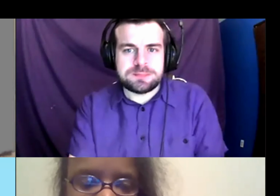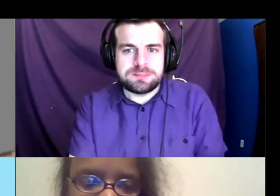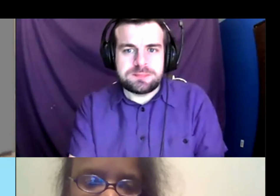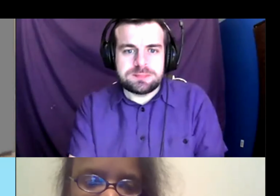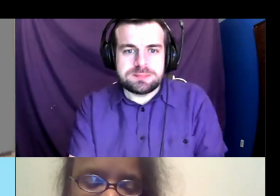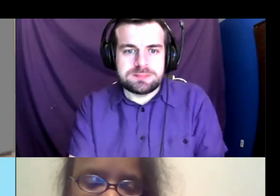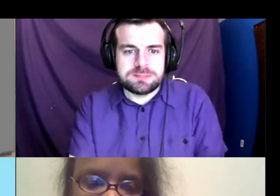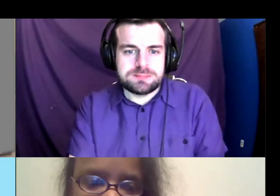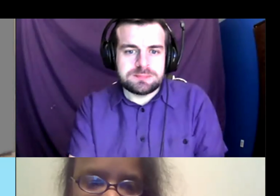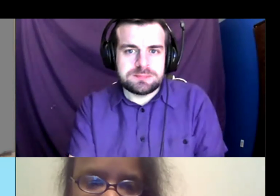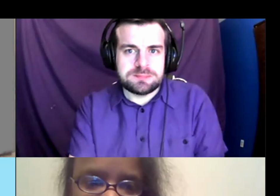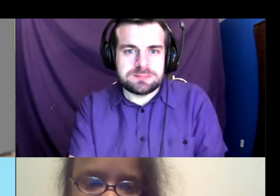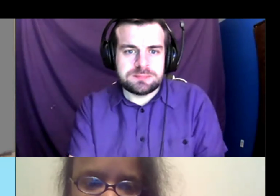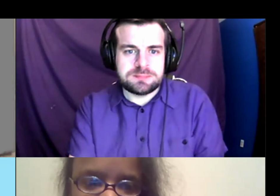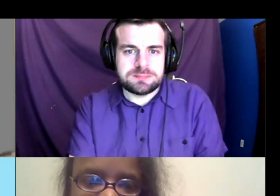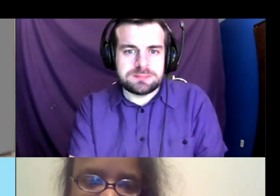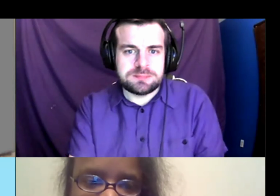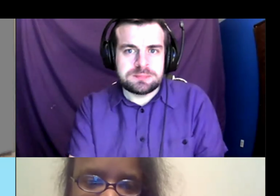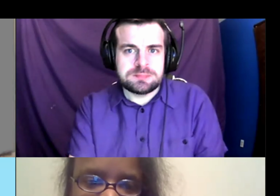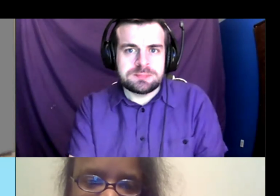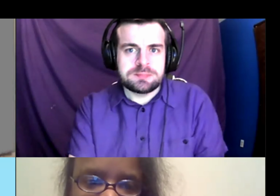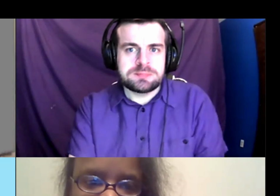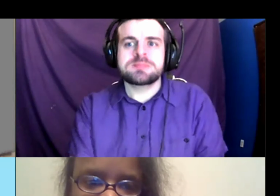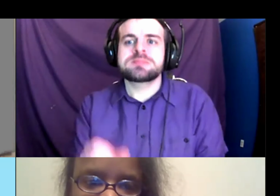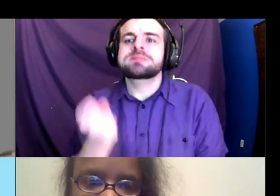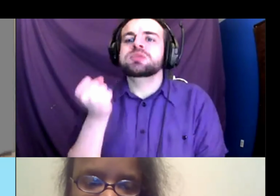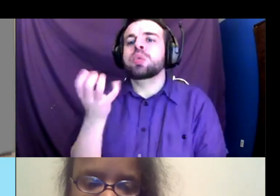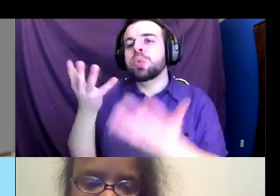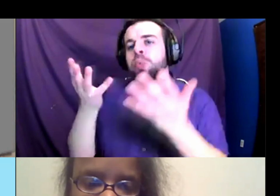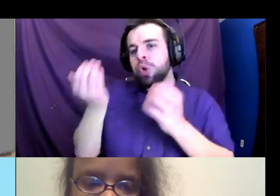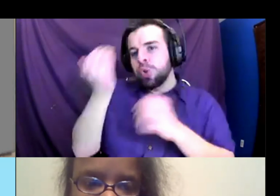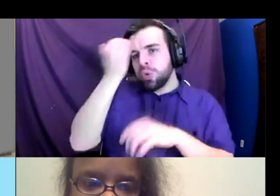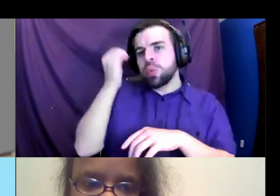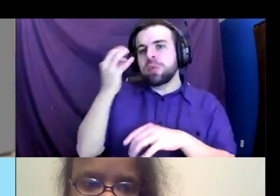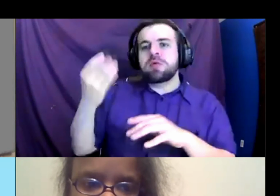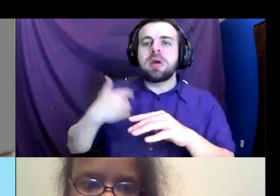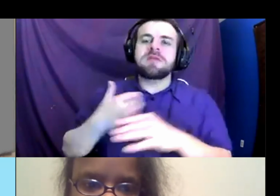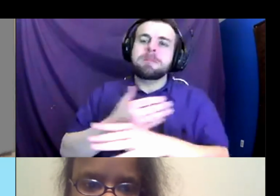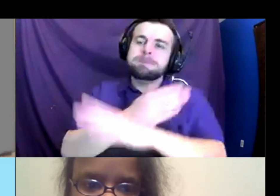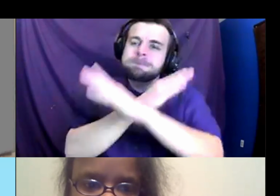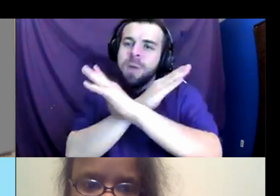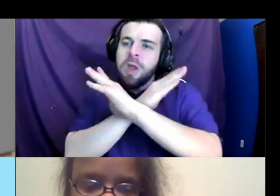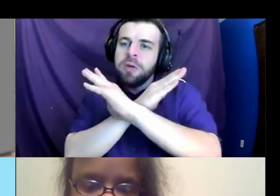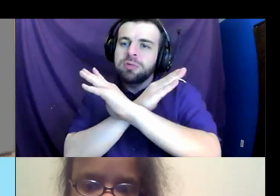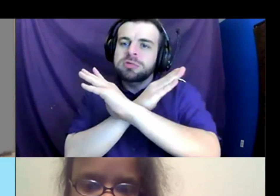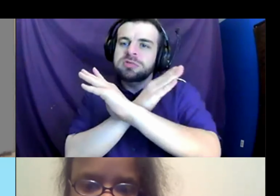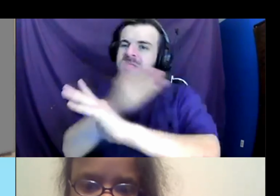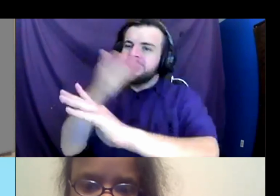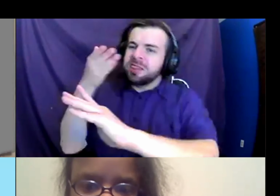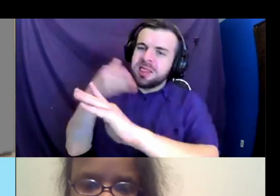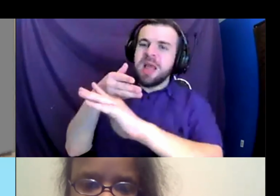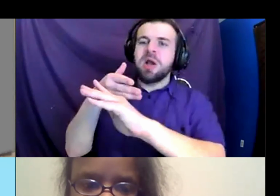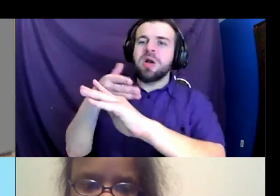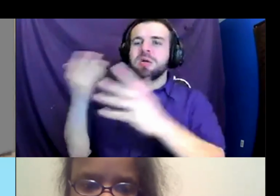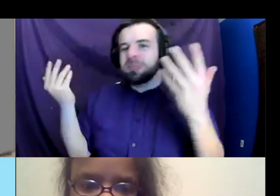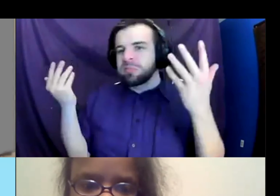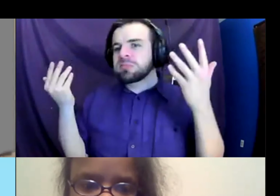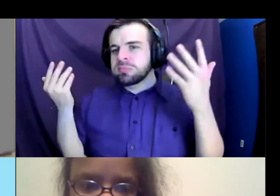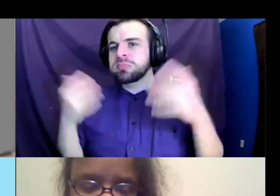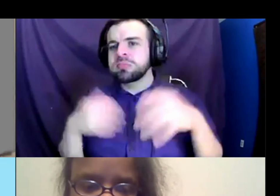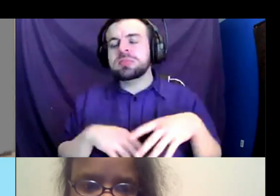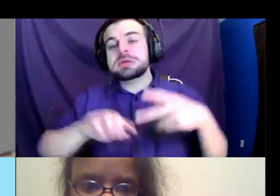families. So we want to know if there are barriers that you guys think are there. And then the second question is, what's the biggest barrier